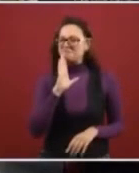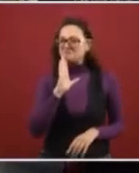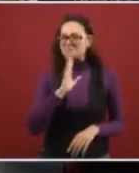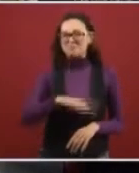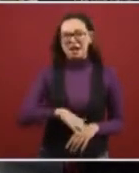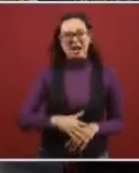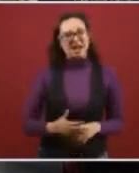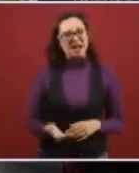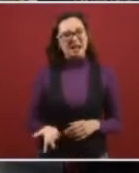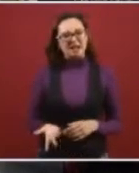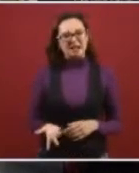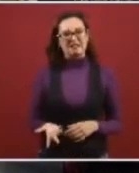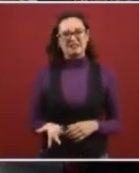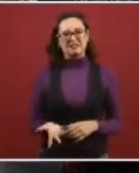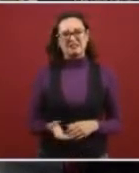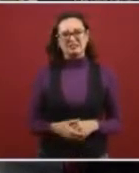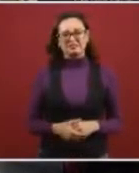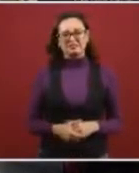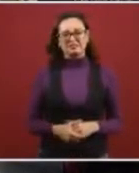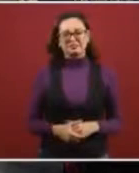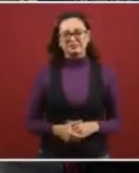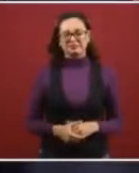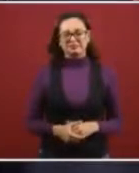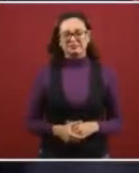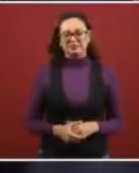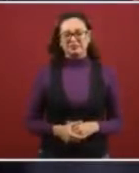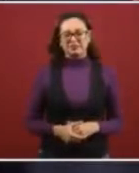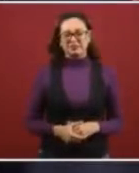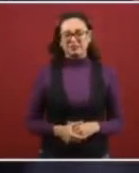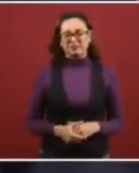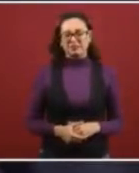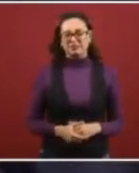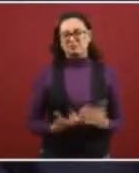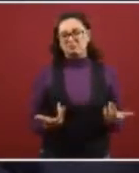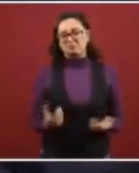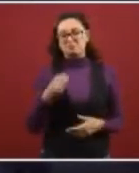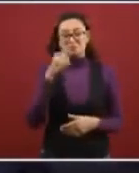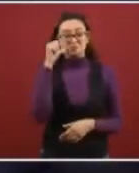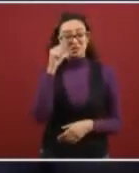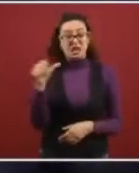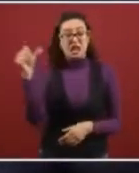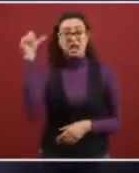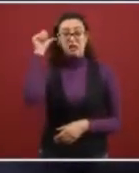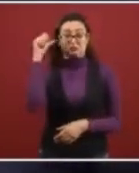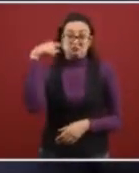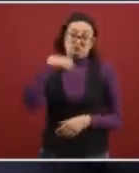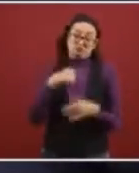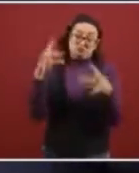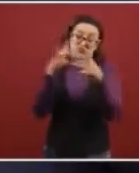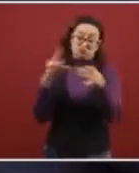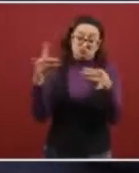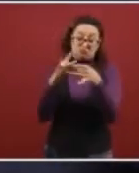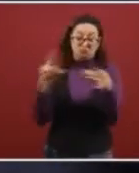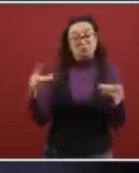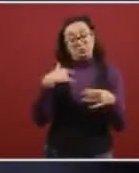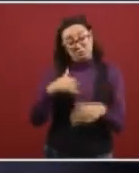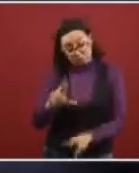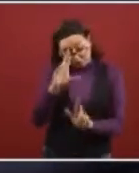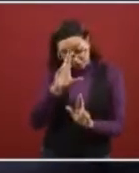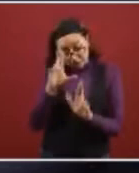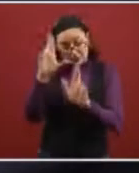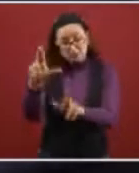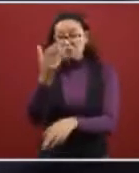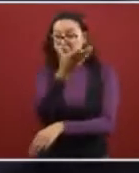Entonces, if they, what if they need to have that salary? Ayer, so what I commented yesterday in a respectful way with